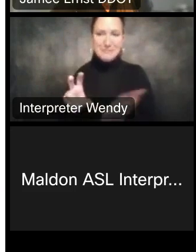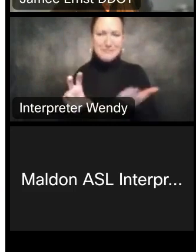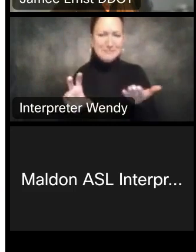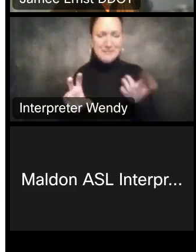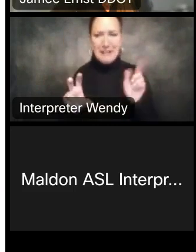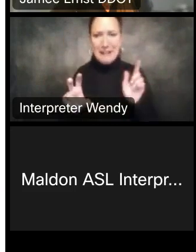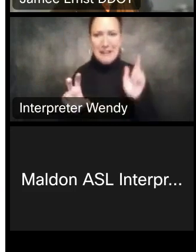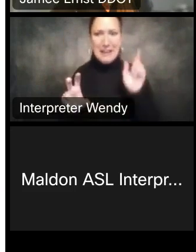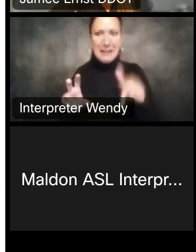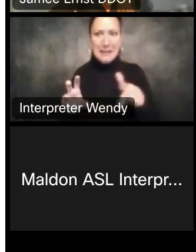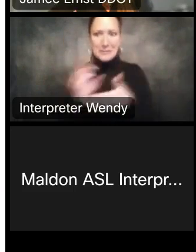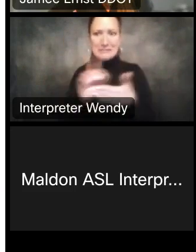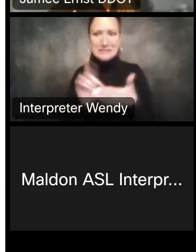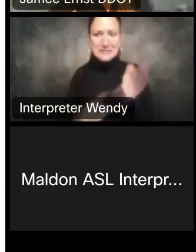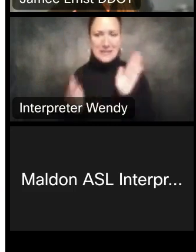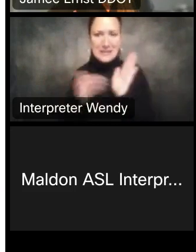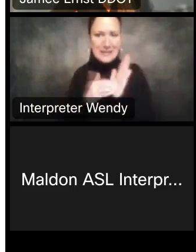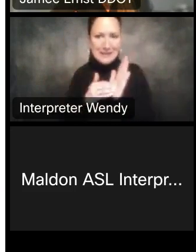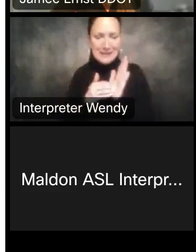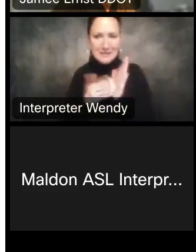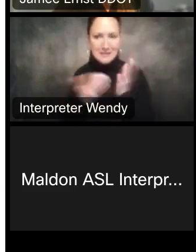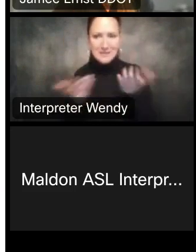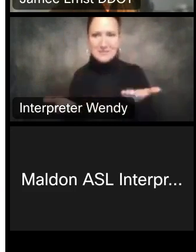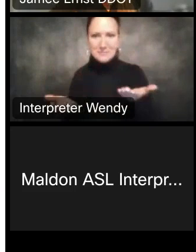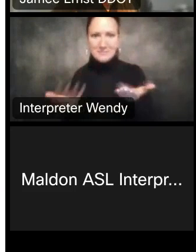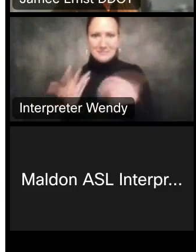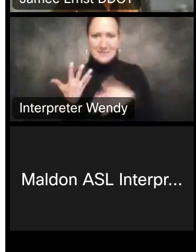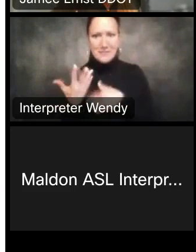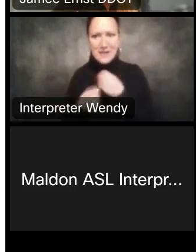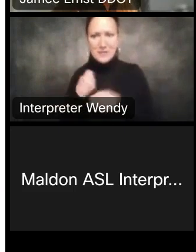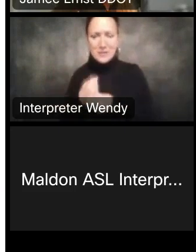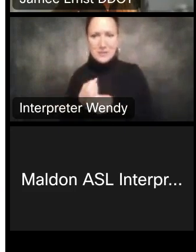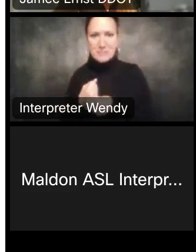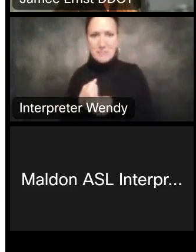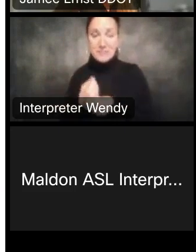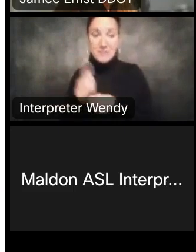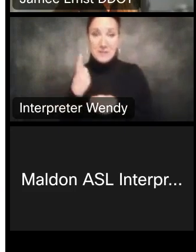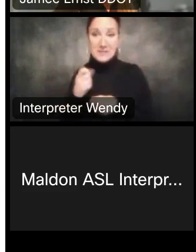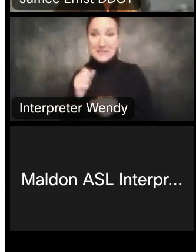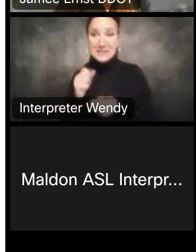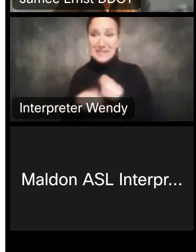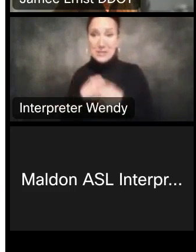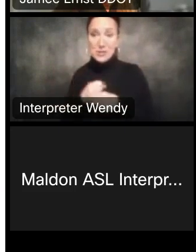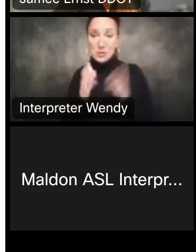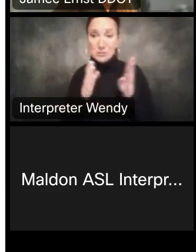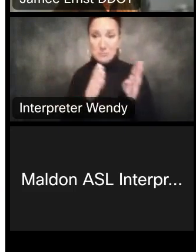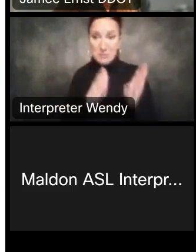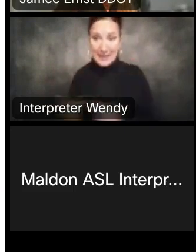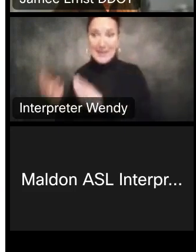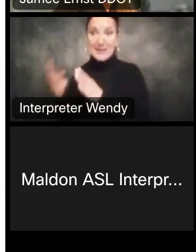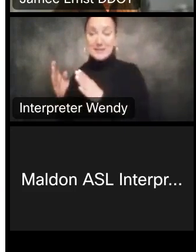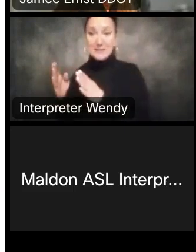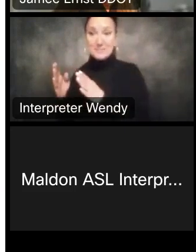a redesign in 5 years, because that's a 10-year initiative. So